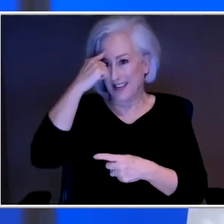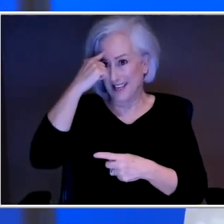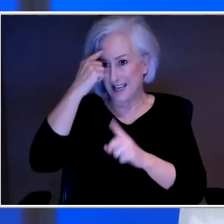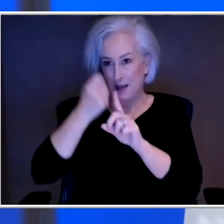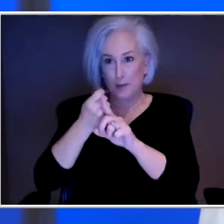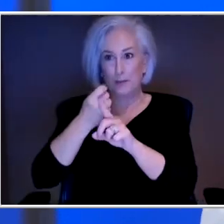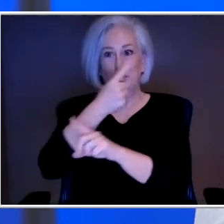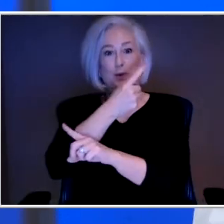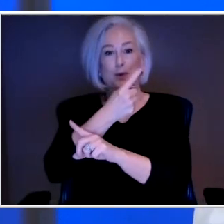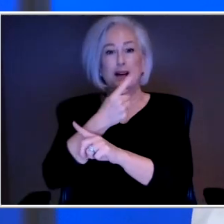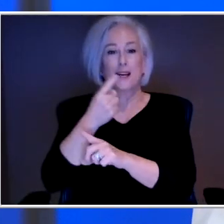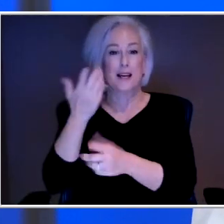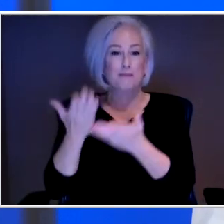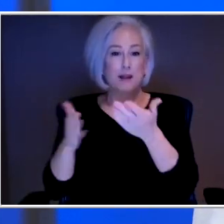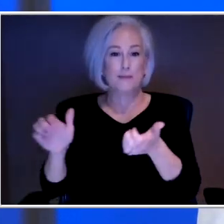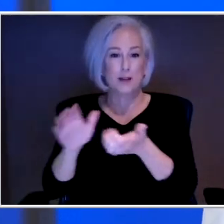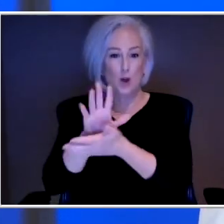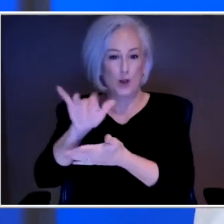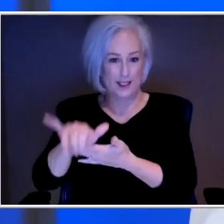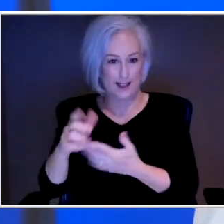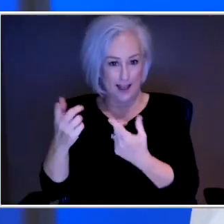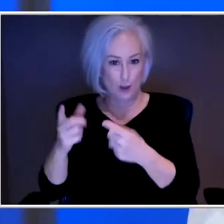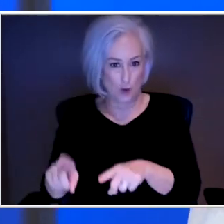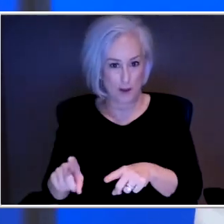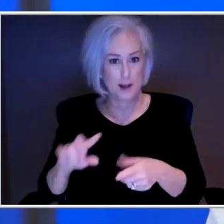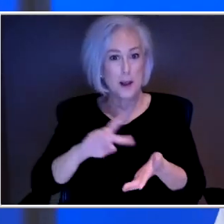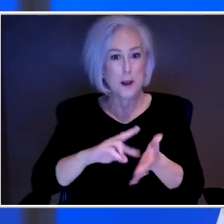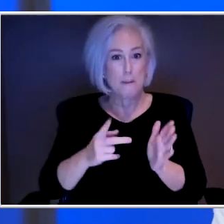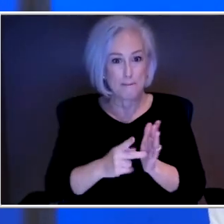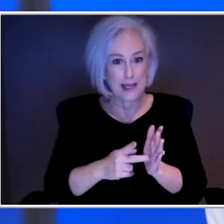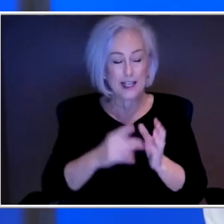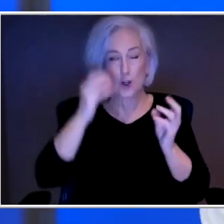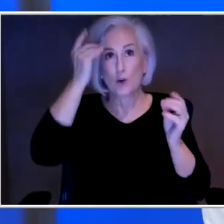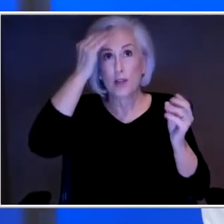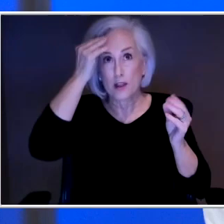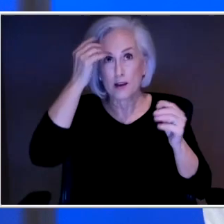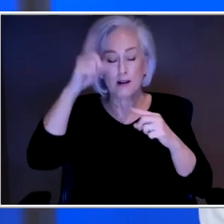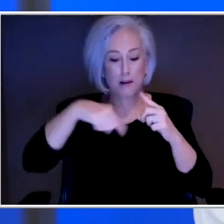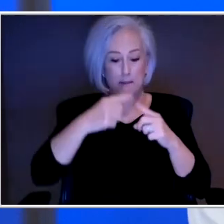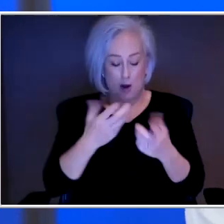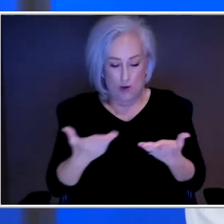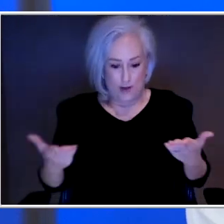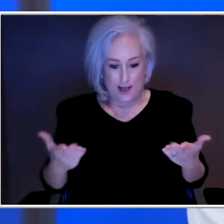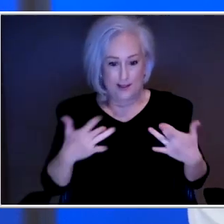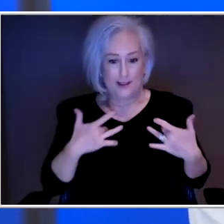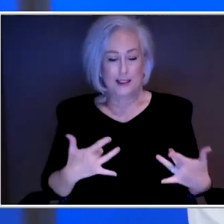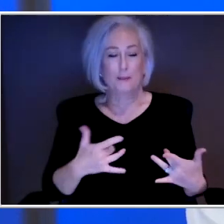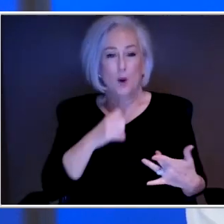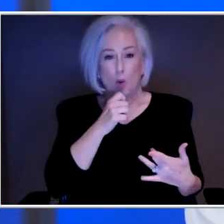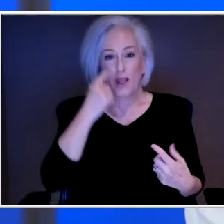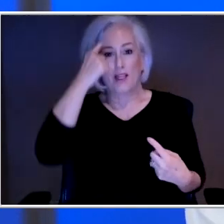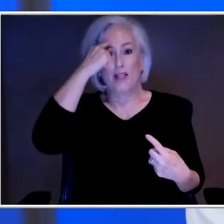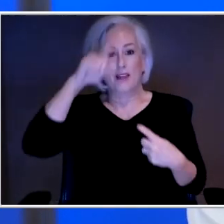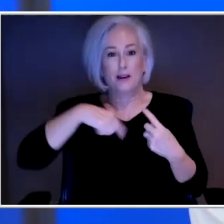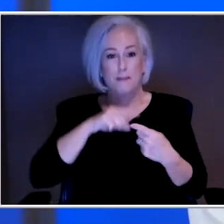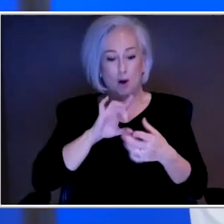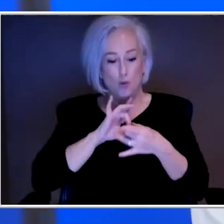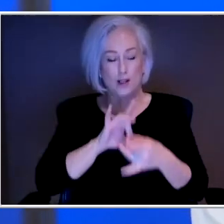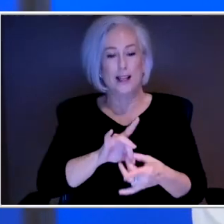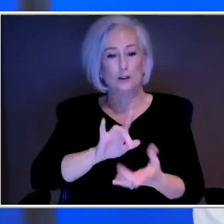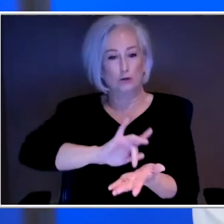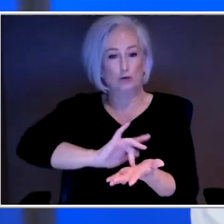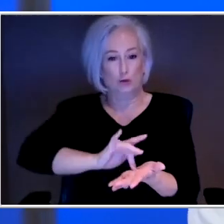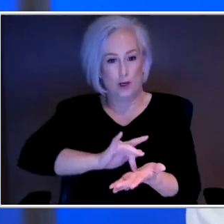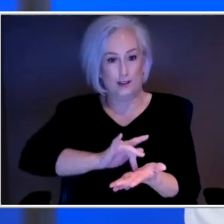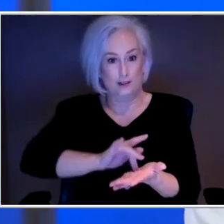manifesting, and so it causes things to crop up in your mind that you normally wouldn't do, and that has an underlying mechanism that's a resultant of the drugs. But the drugs themselves are actually not